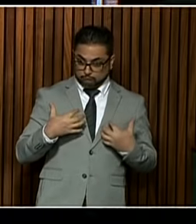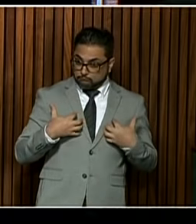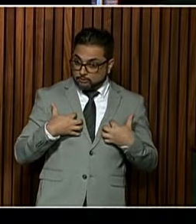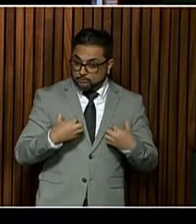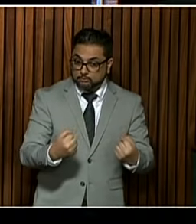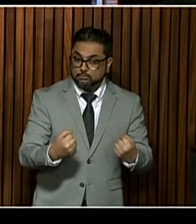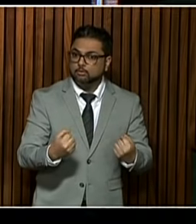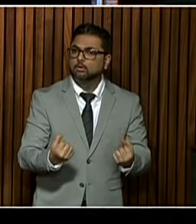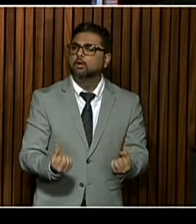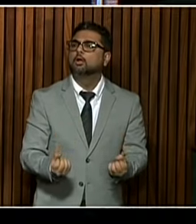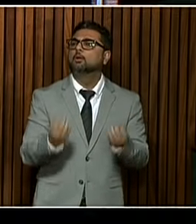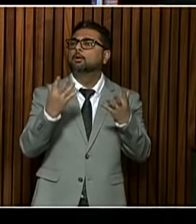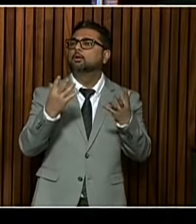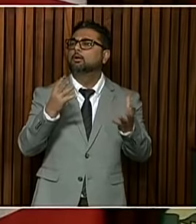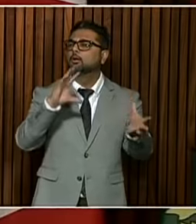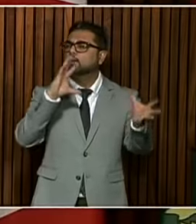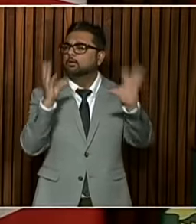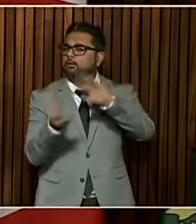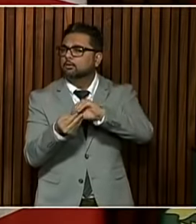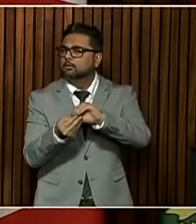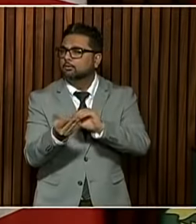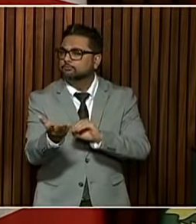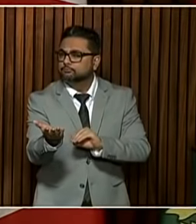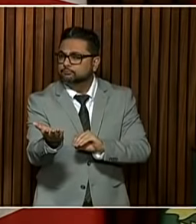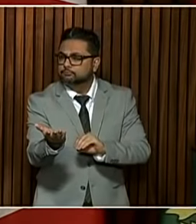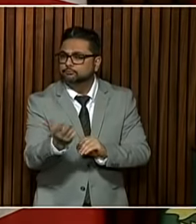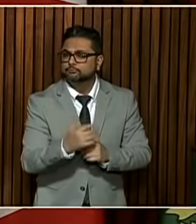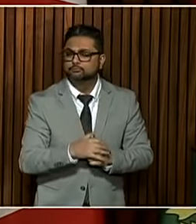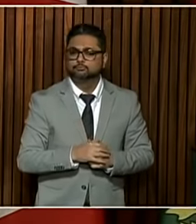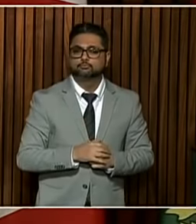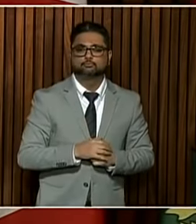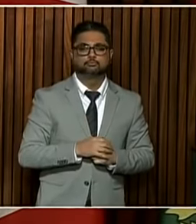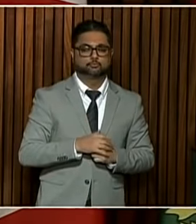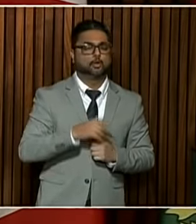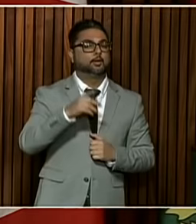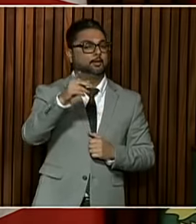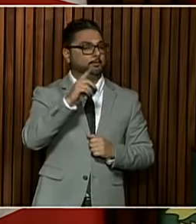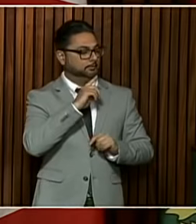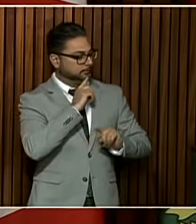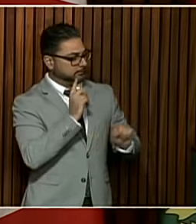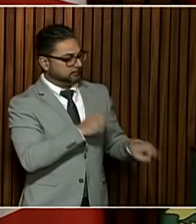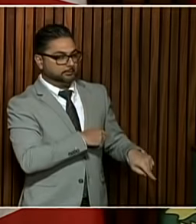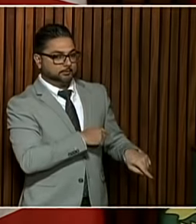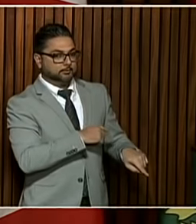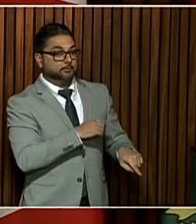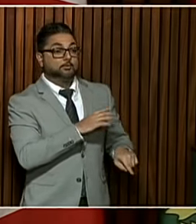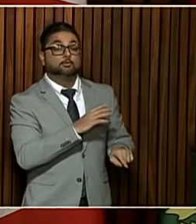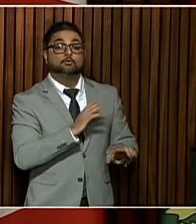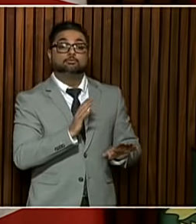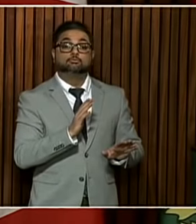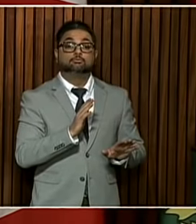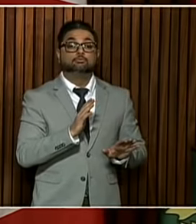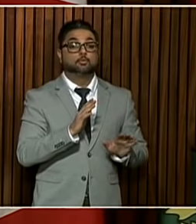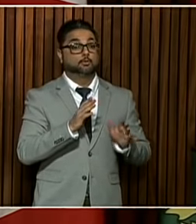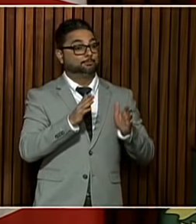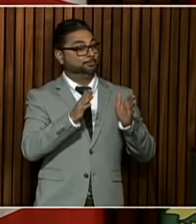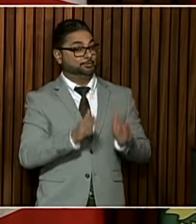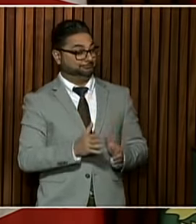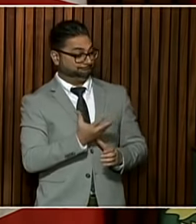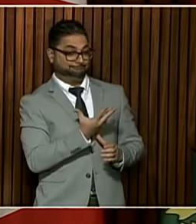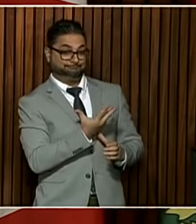Well, we are not aware of that, the death in London Health Sciences. It hasn't.